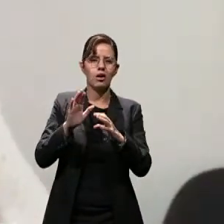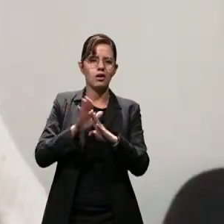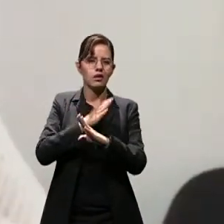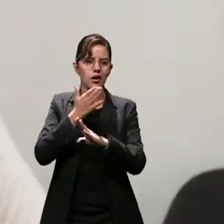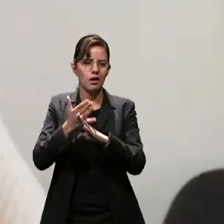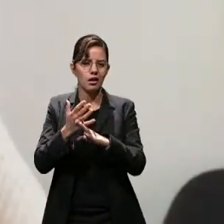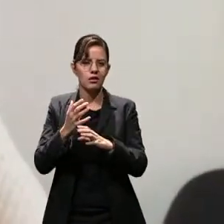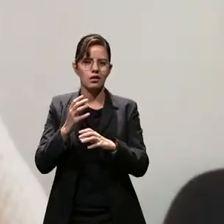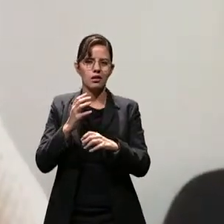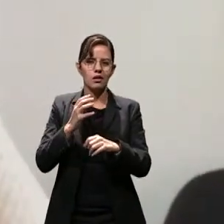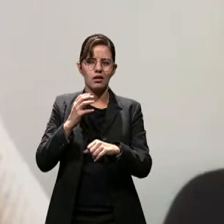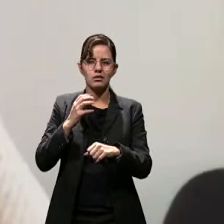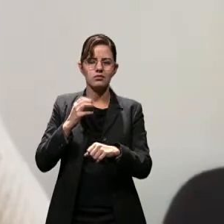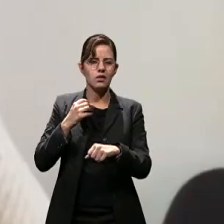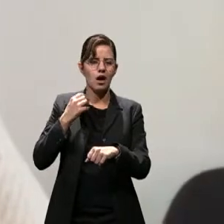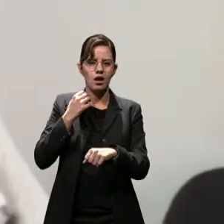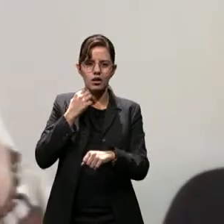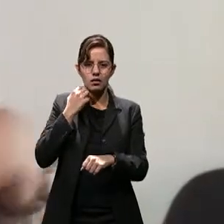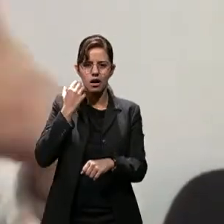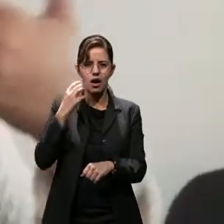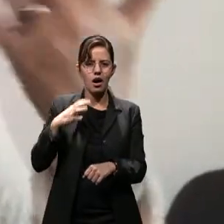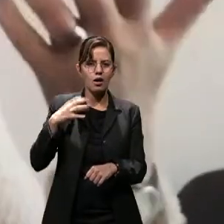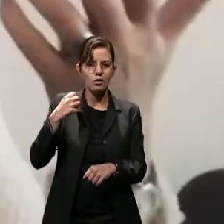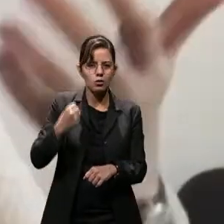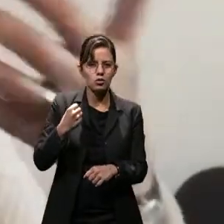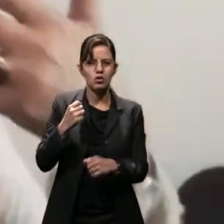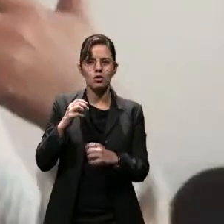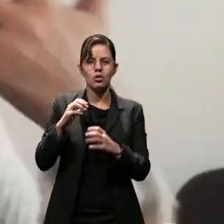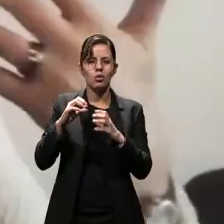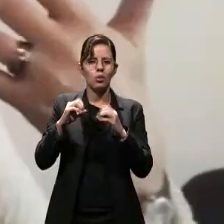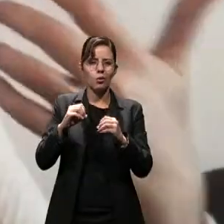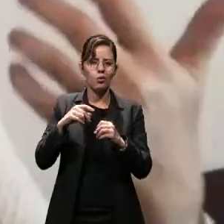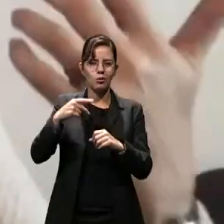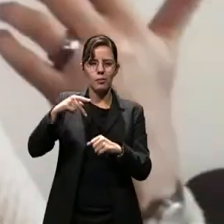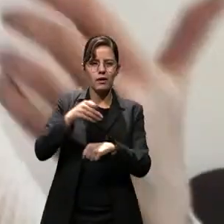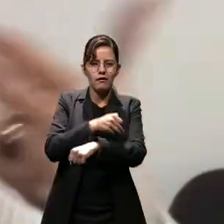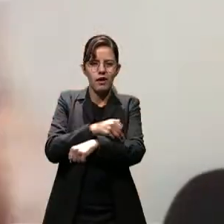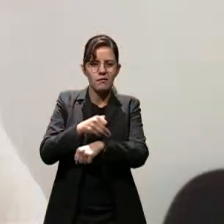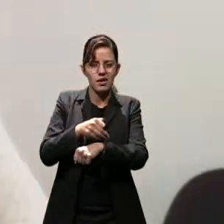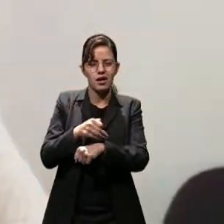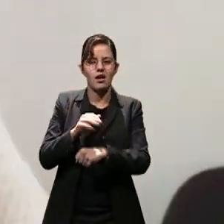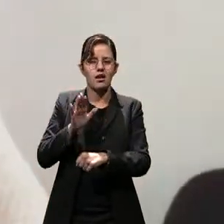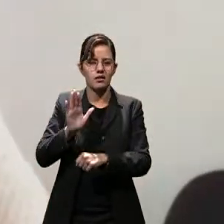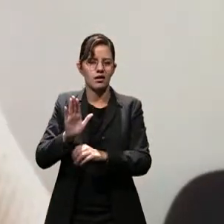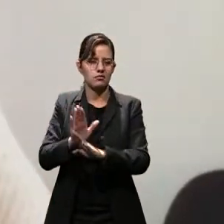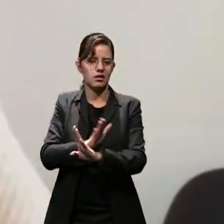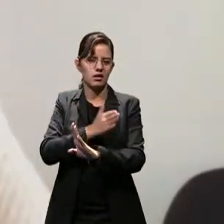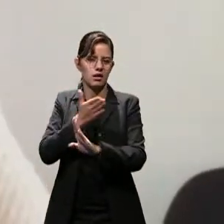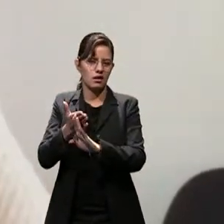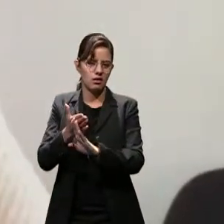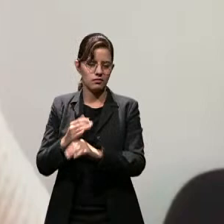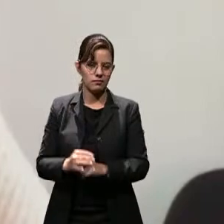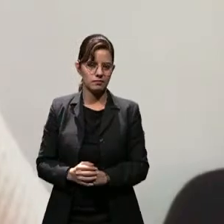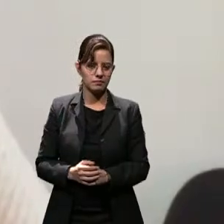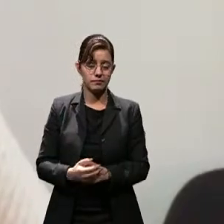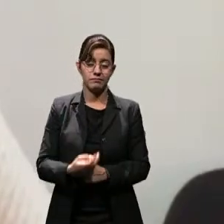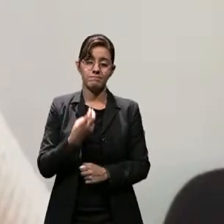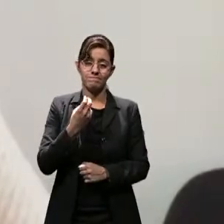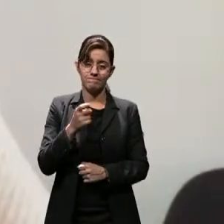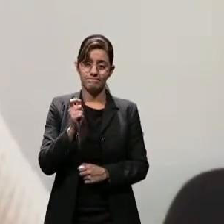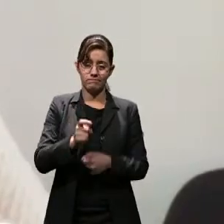death threats for them or their family. So this is a global phenomenon which requires a very